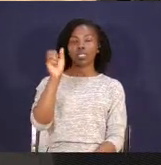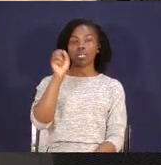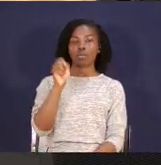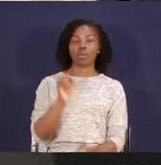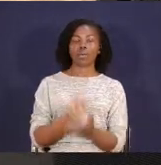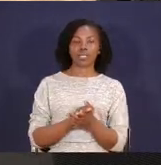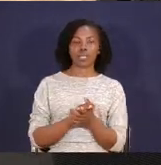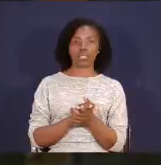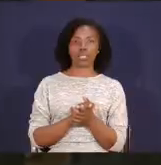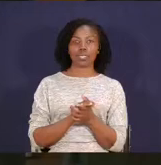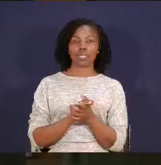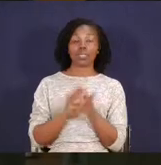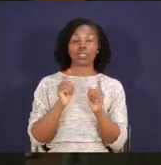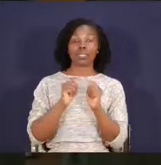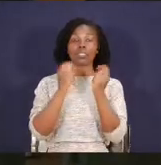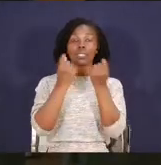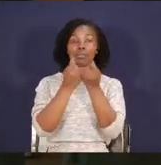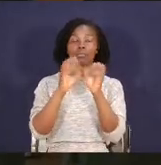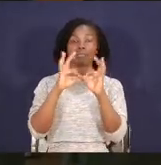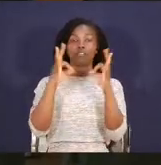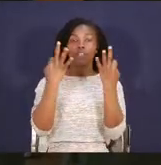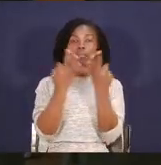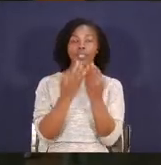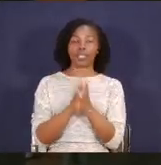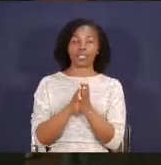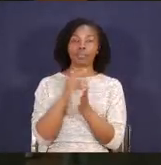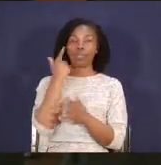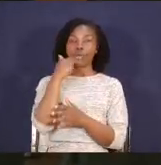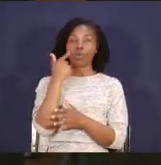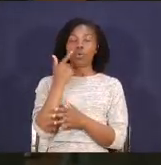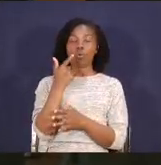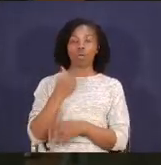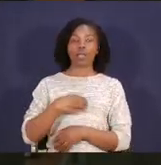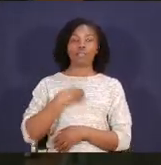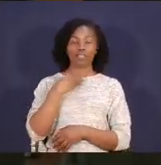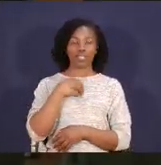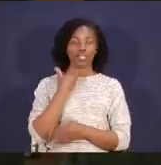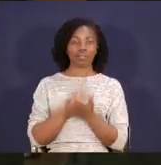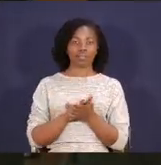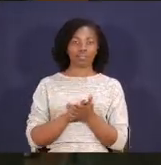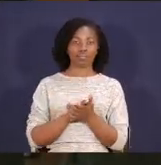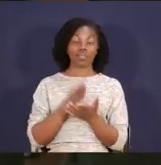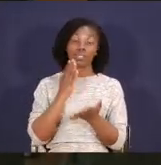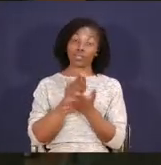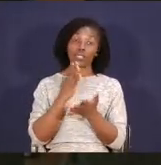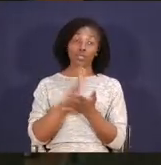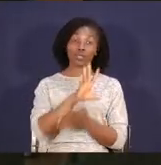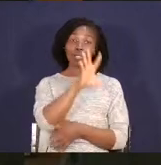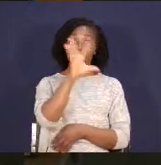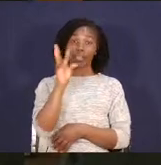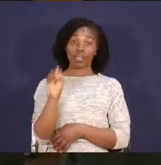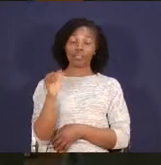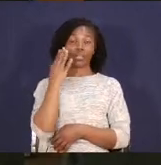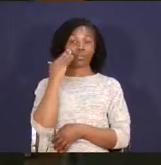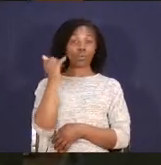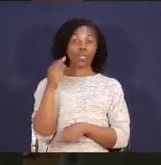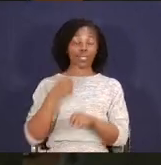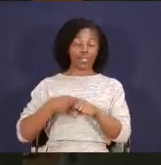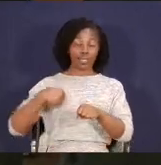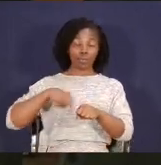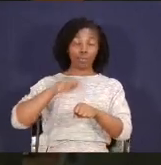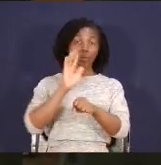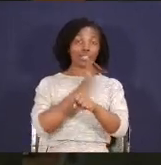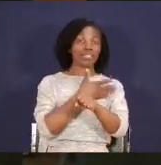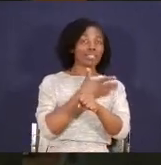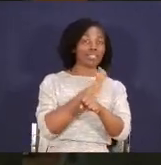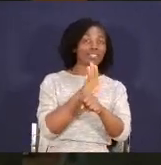and Adash, and Lavinia, the little girl here, who is actually African. Because I watched when we were singing, she was